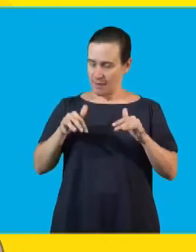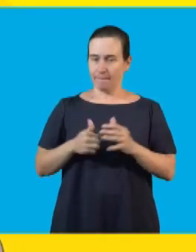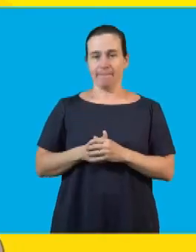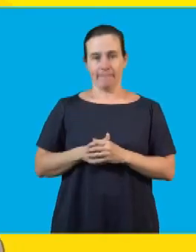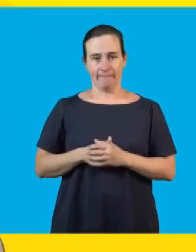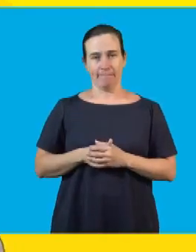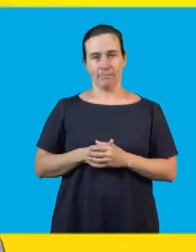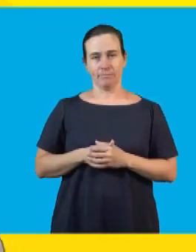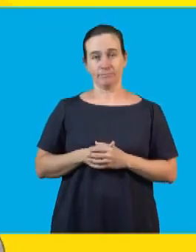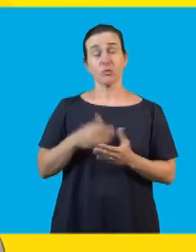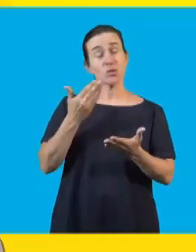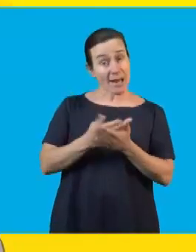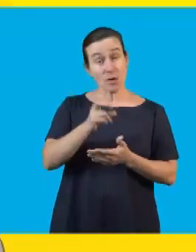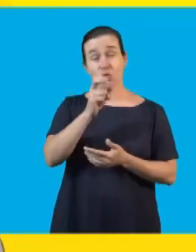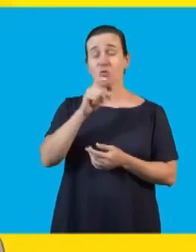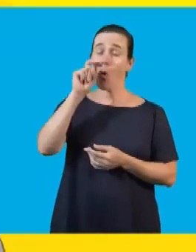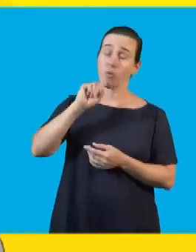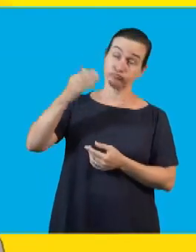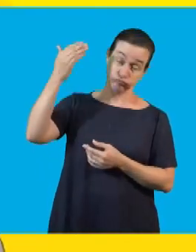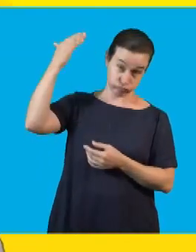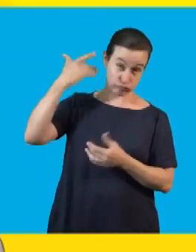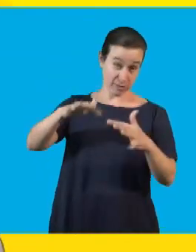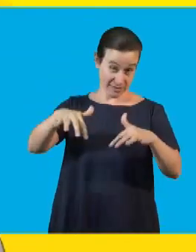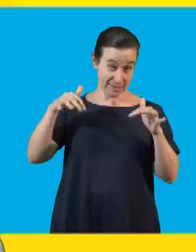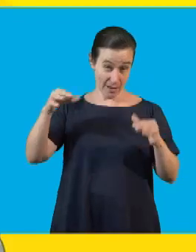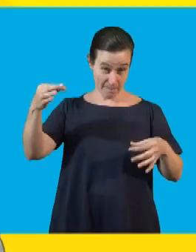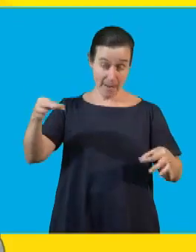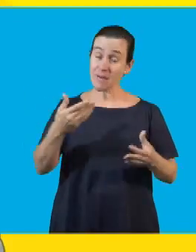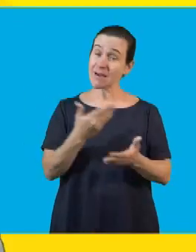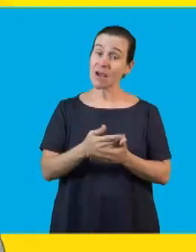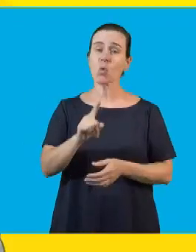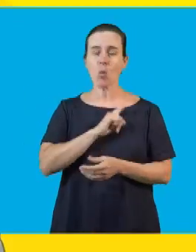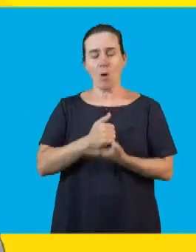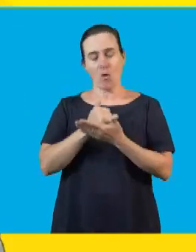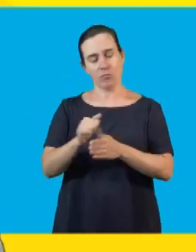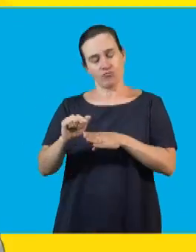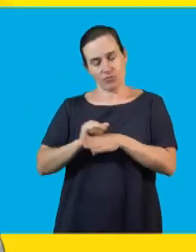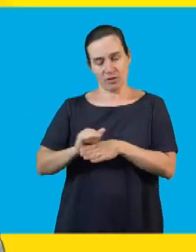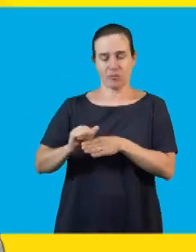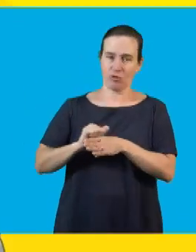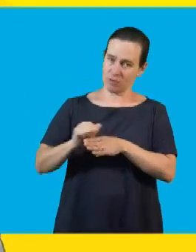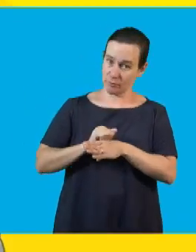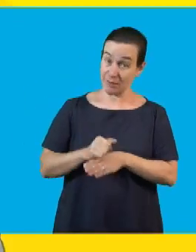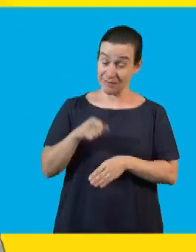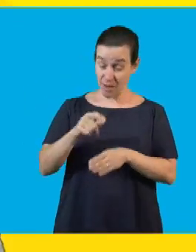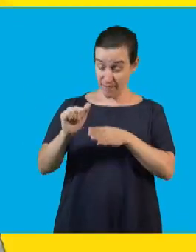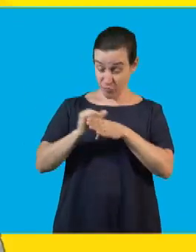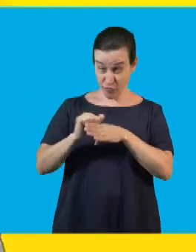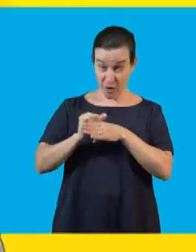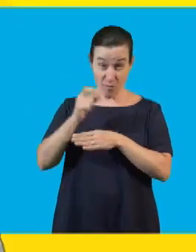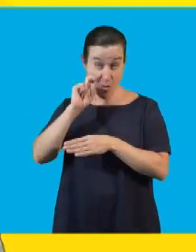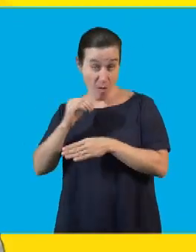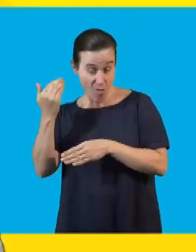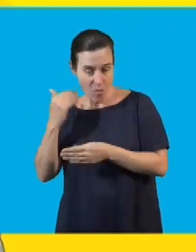acquire. Remember, you can go through past question papers because you need to practice, all right? Practicing